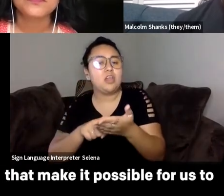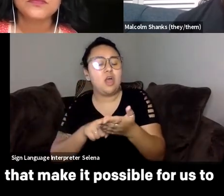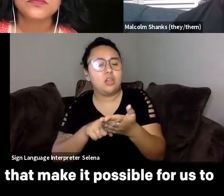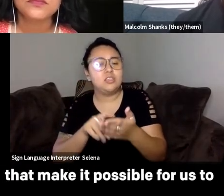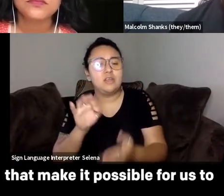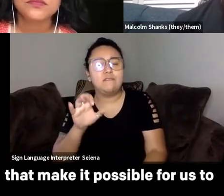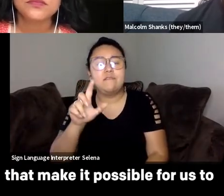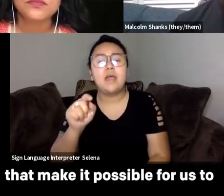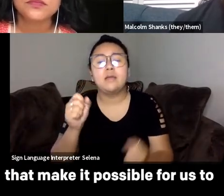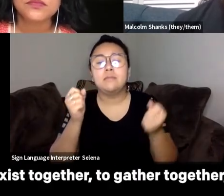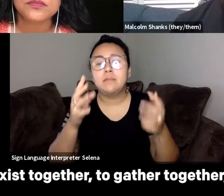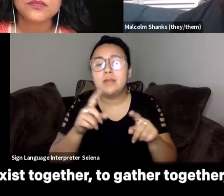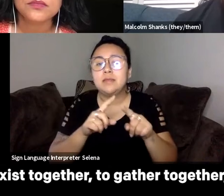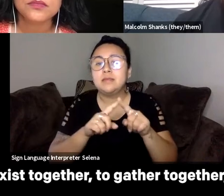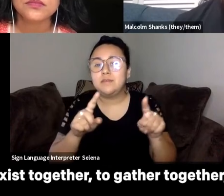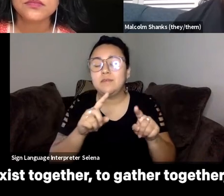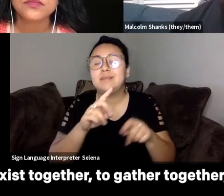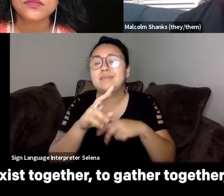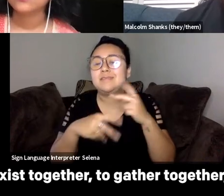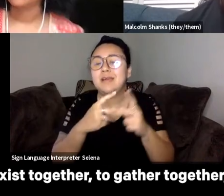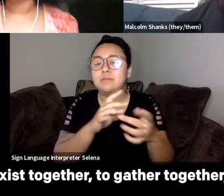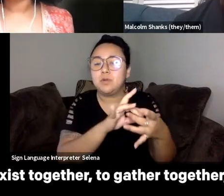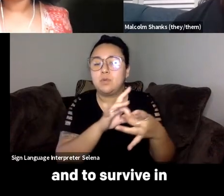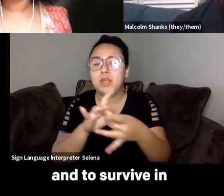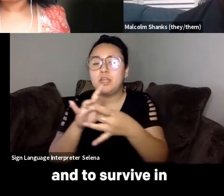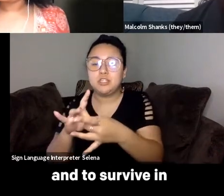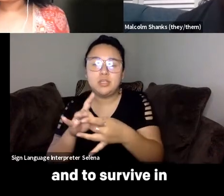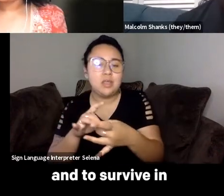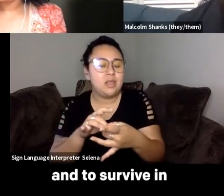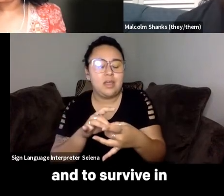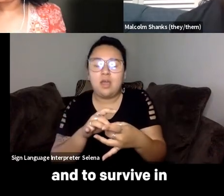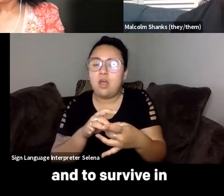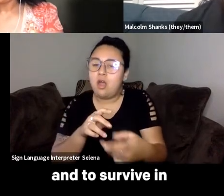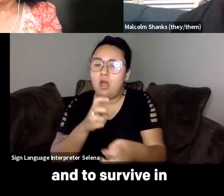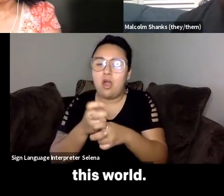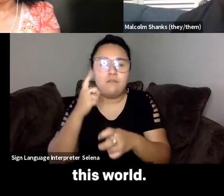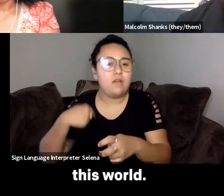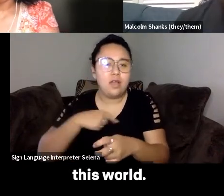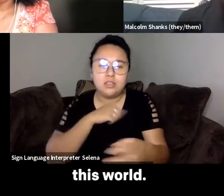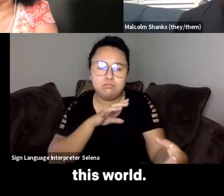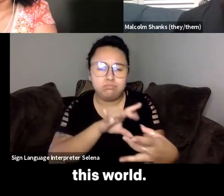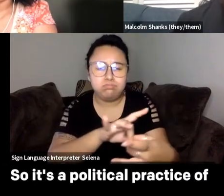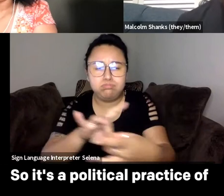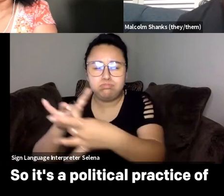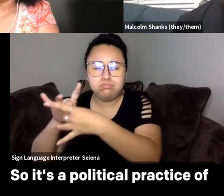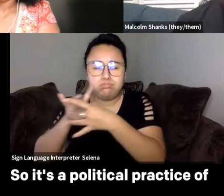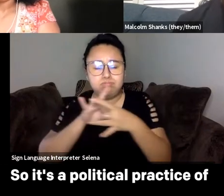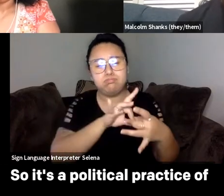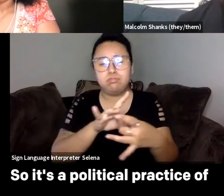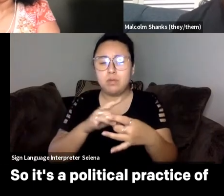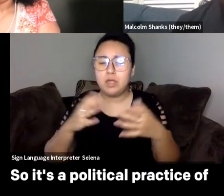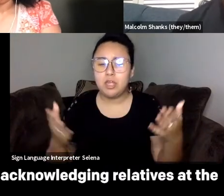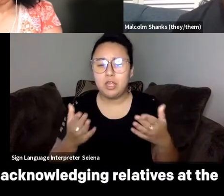kinds of relationships that make it possible for us to exist together, to gather together, and to survive in this